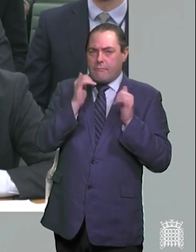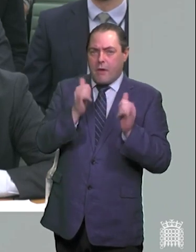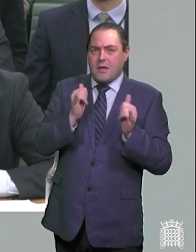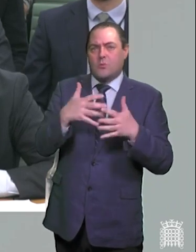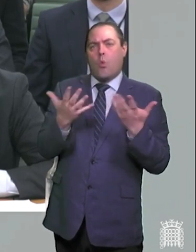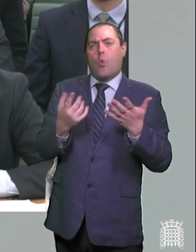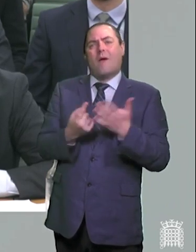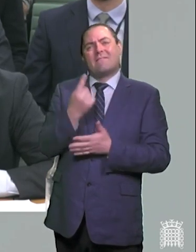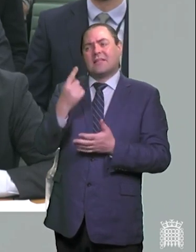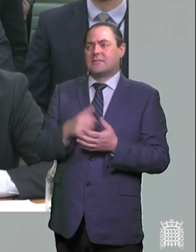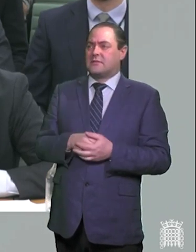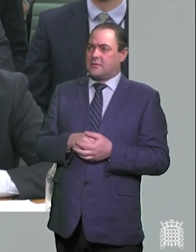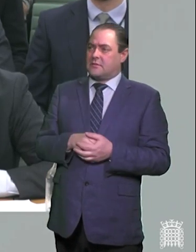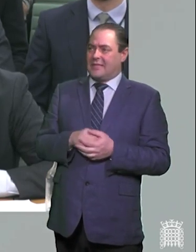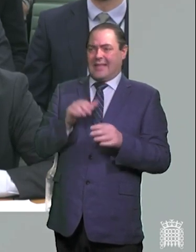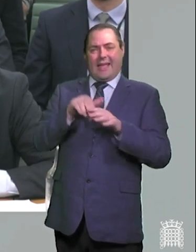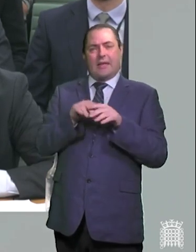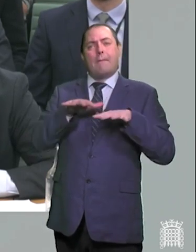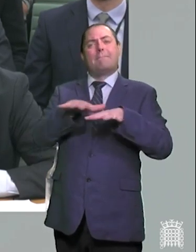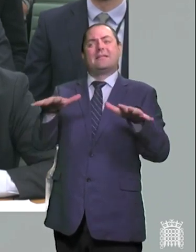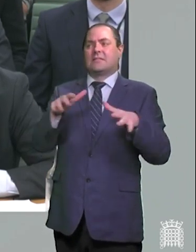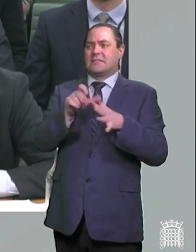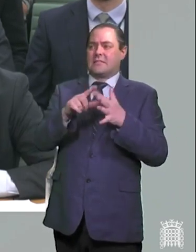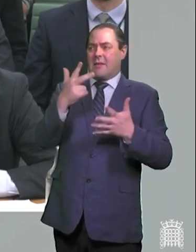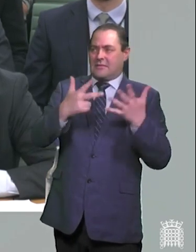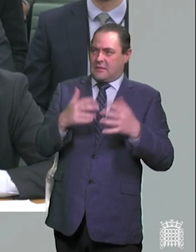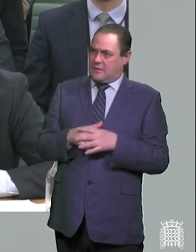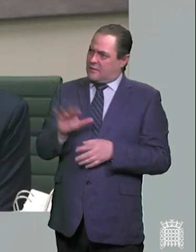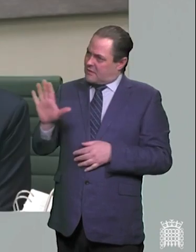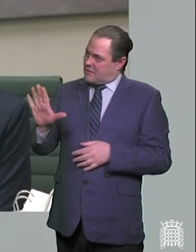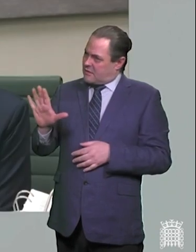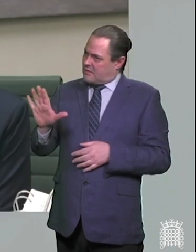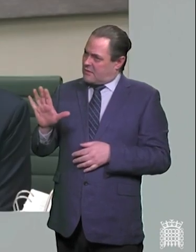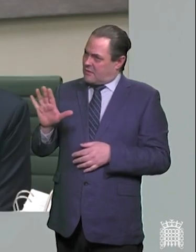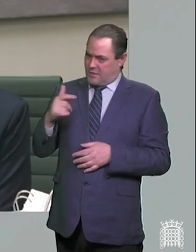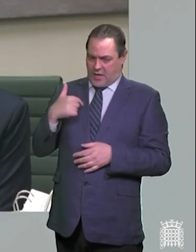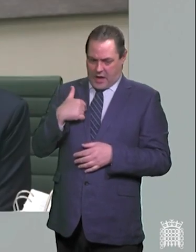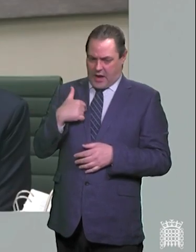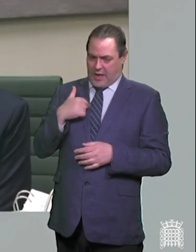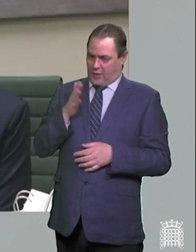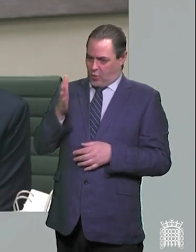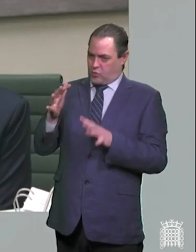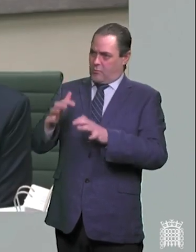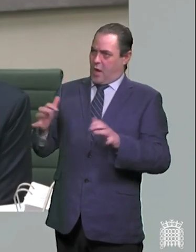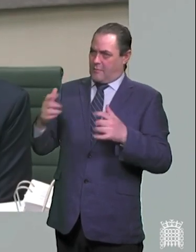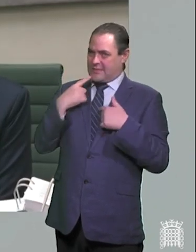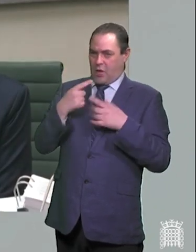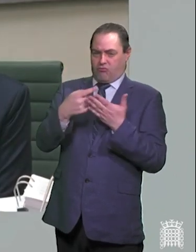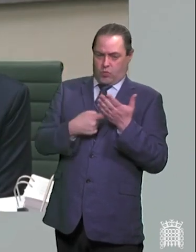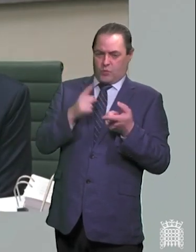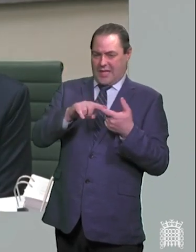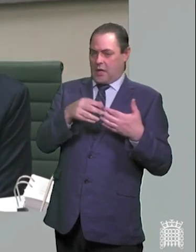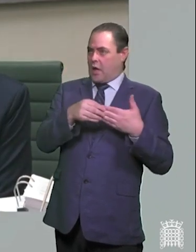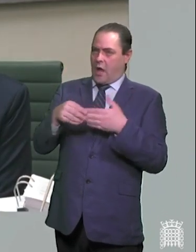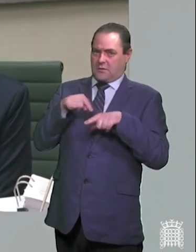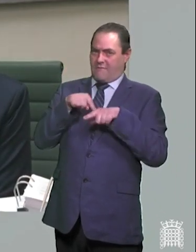asked to give in the media room on the 18th of December 2020. If I was asked to give undertakings that rules and guidance had been